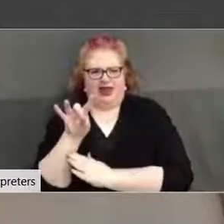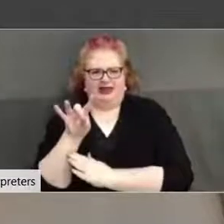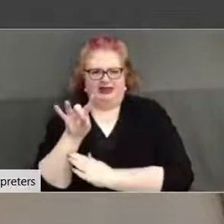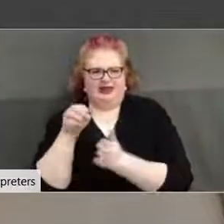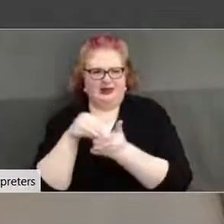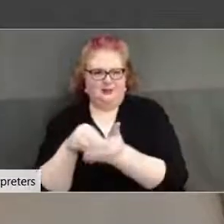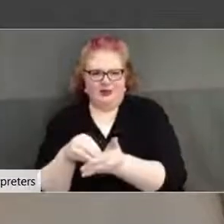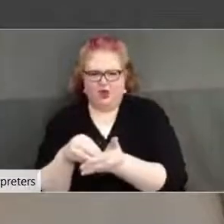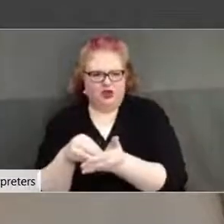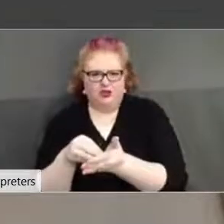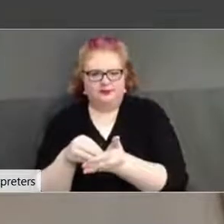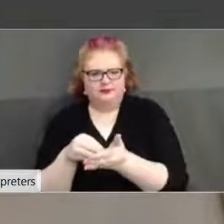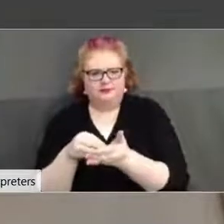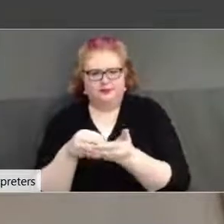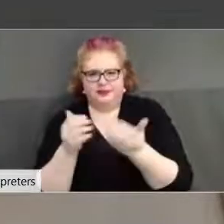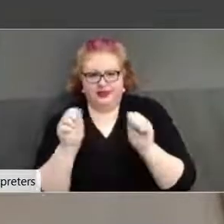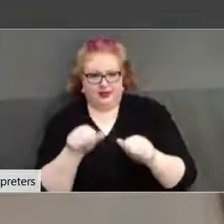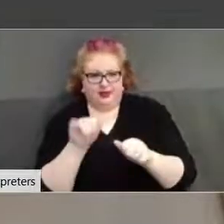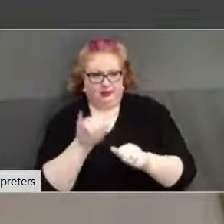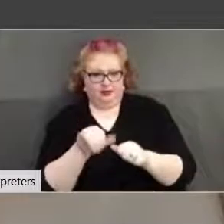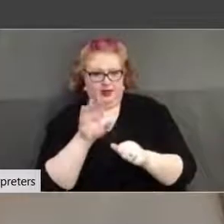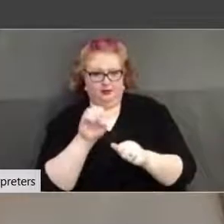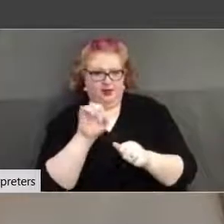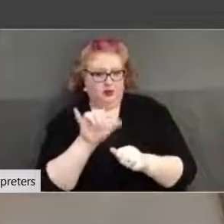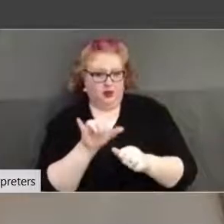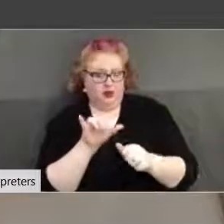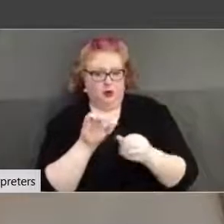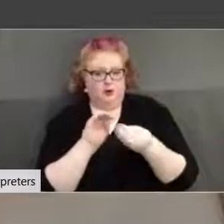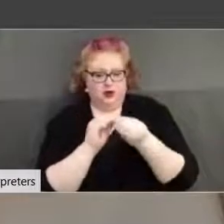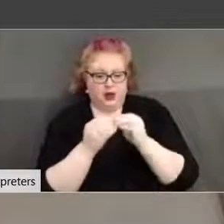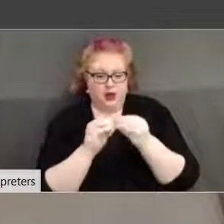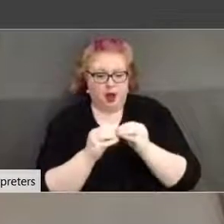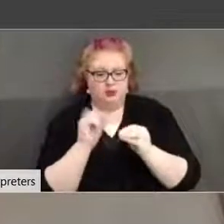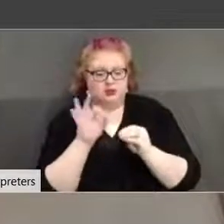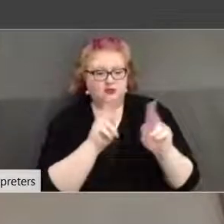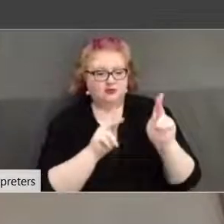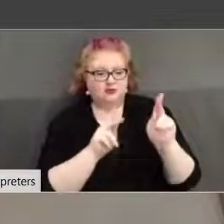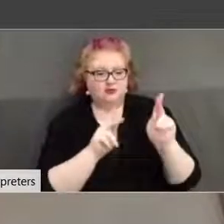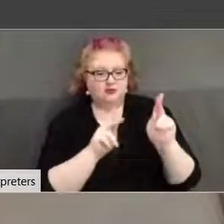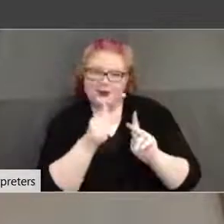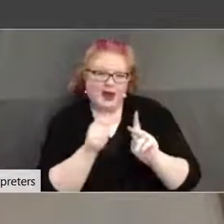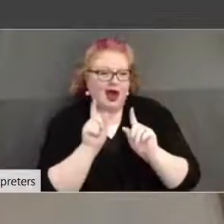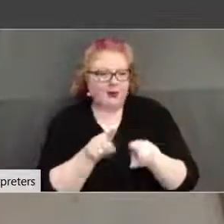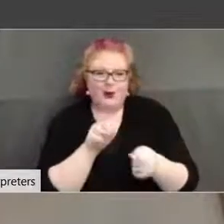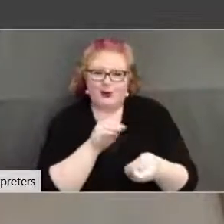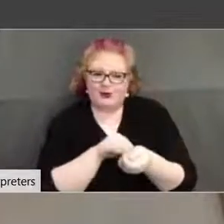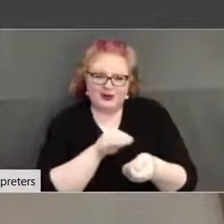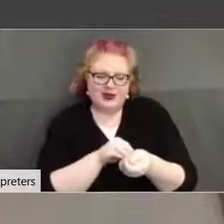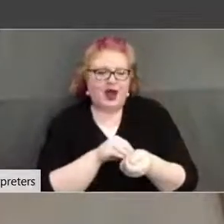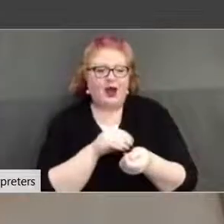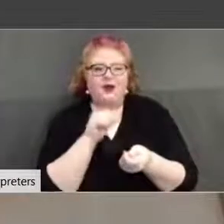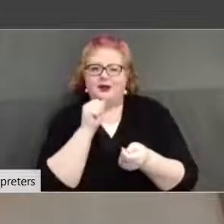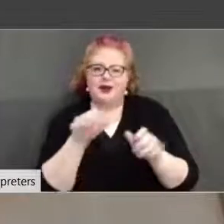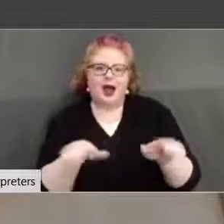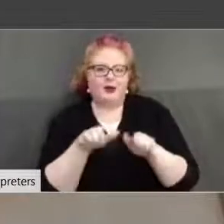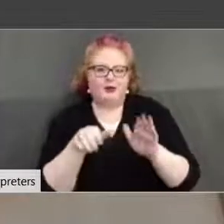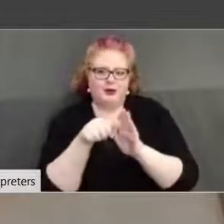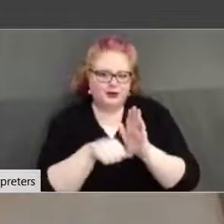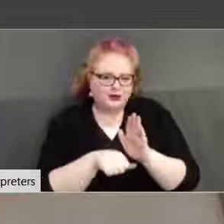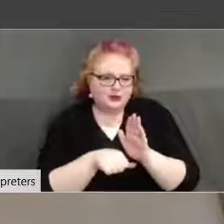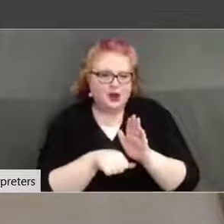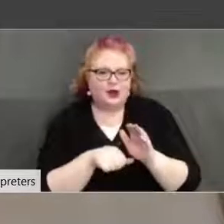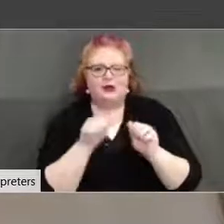Could that be those numbers of people that are not going to the doctors, not doing elective surgeries or